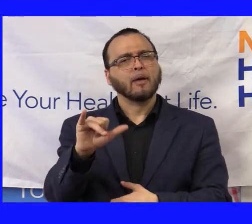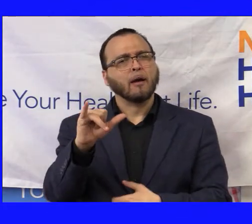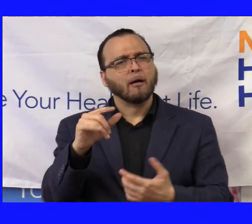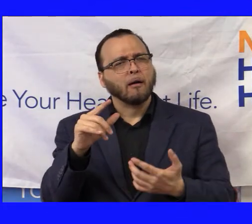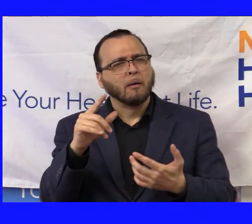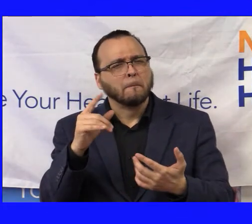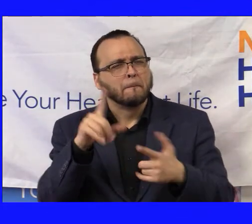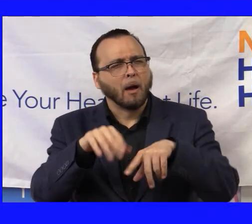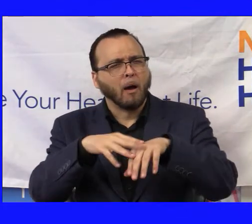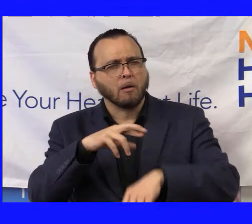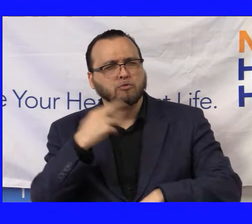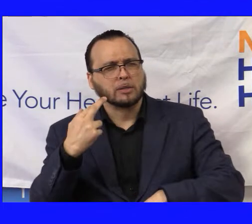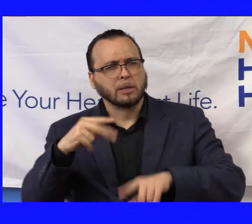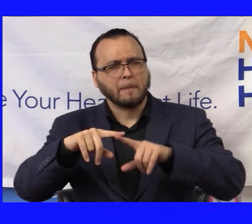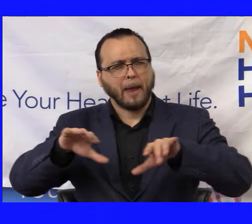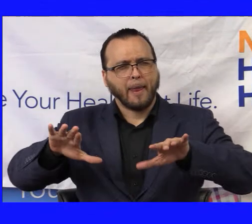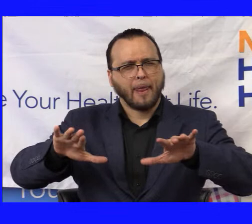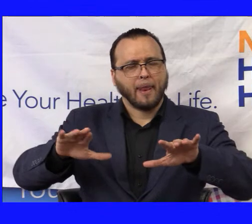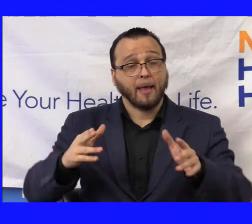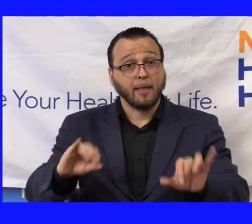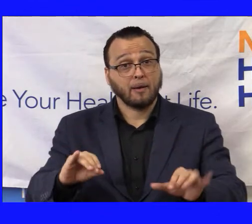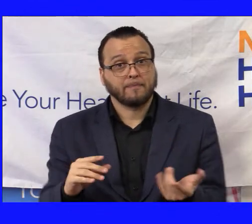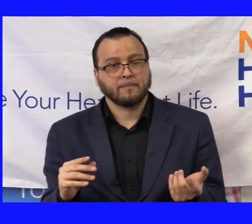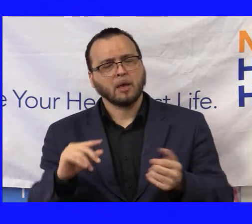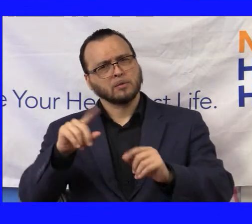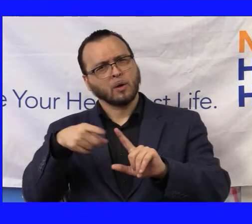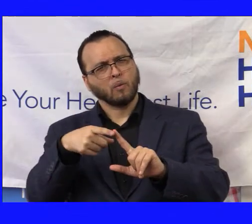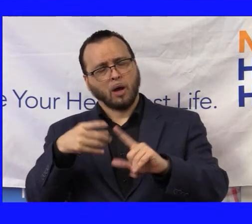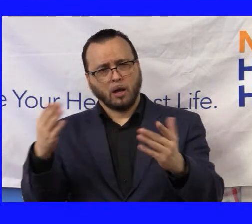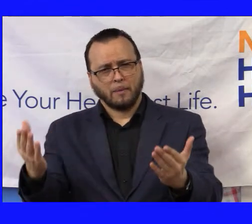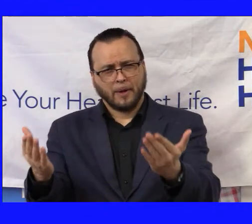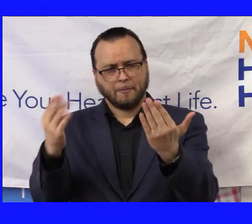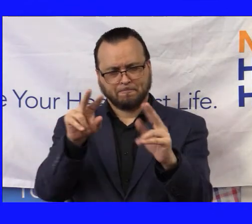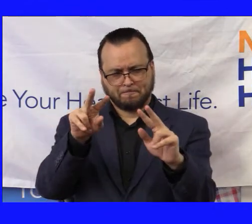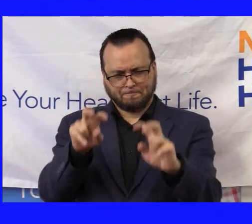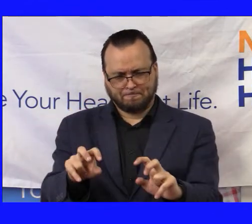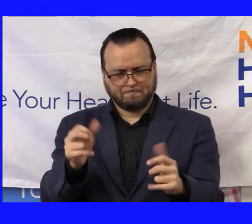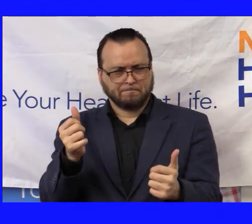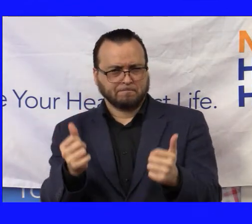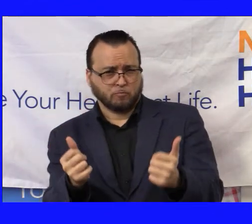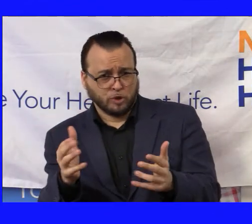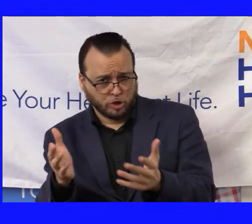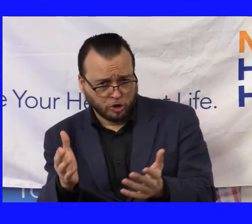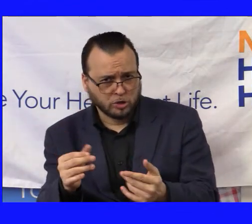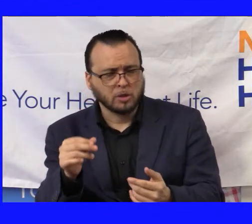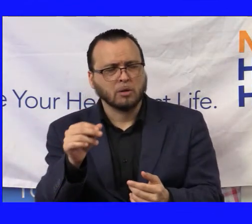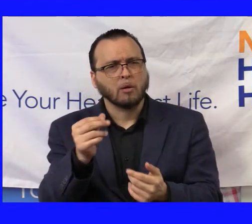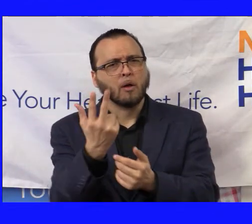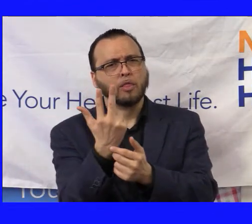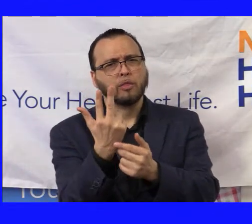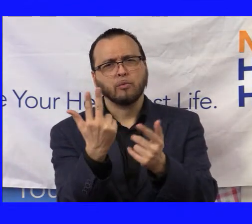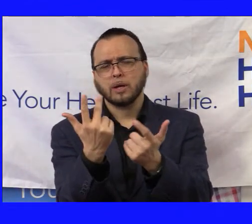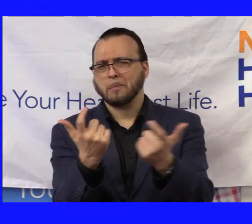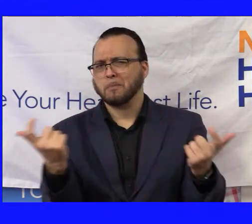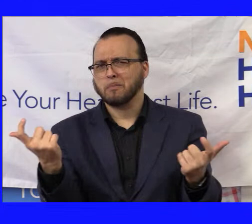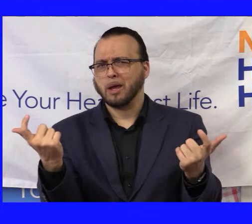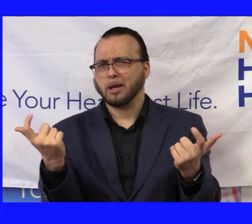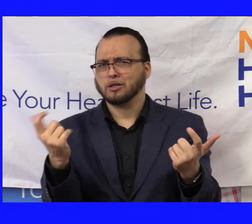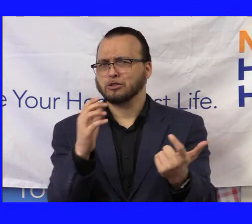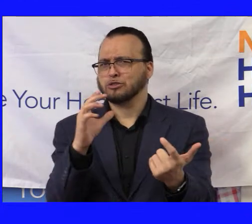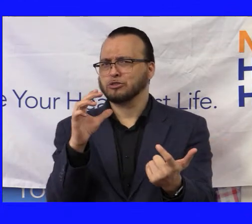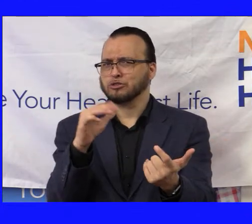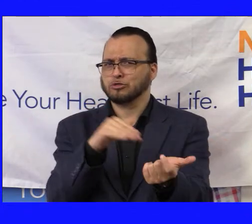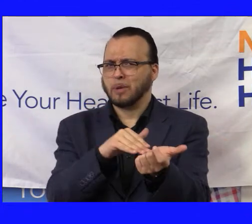during that labor. So when looking at these clinical equations, these three major clinical equations came to the